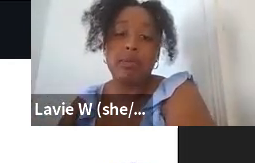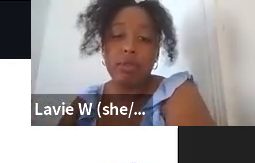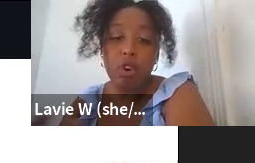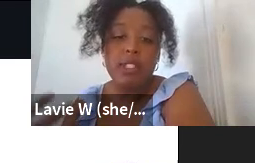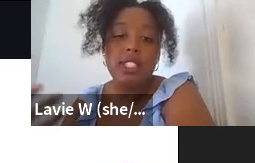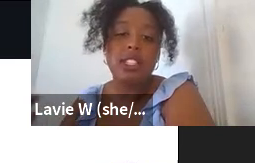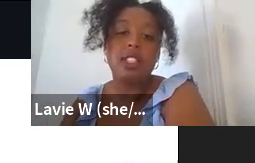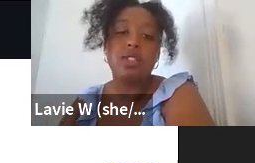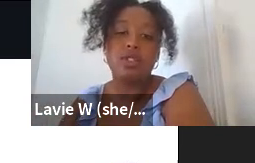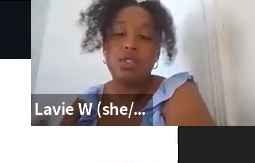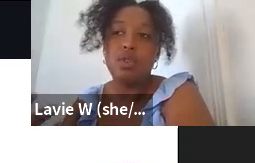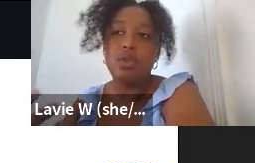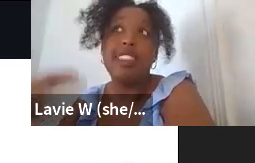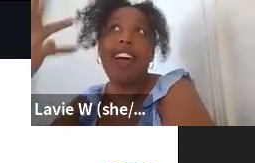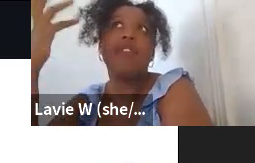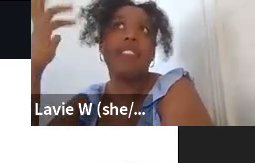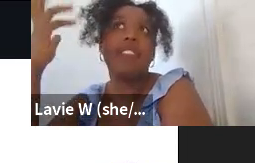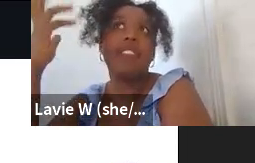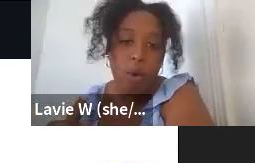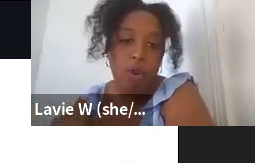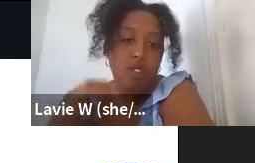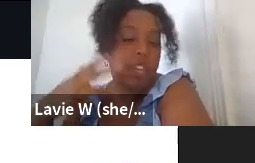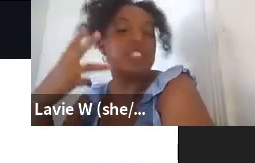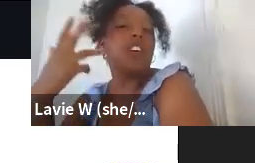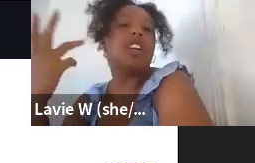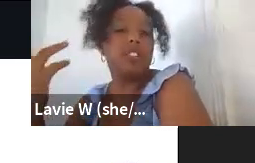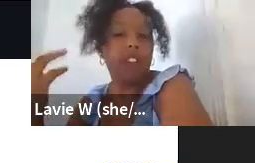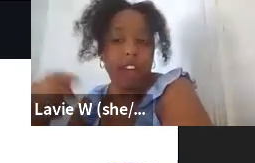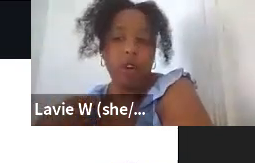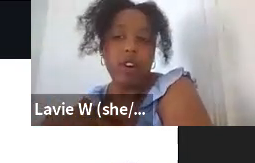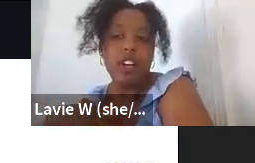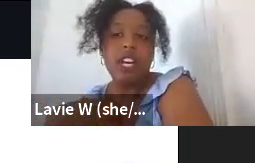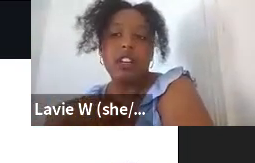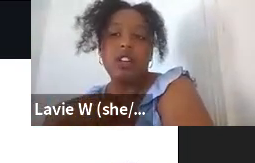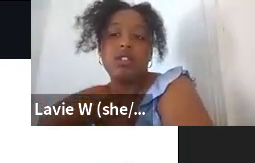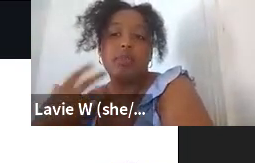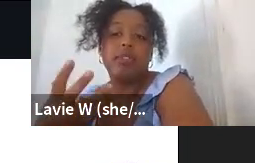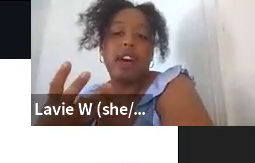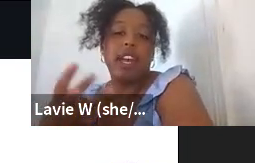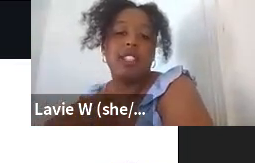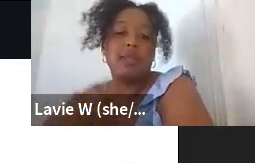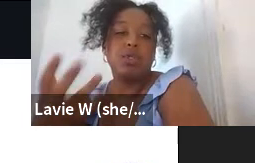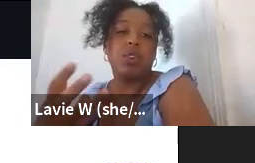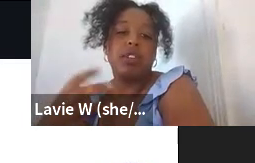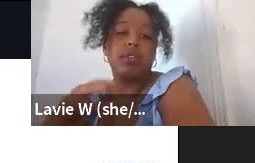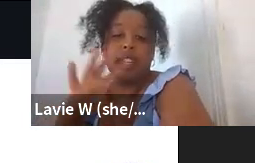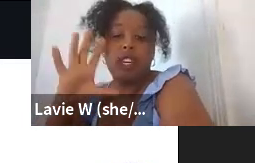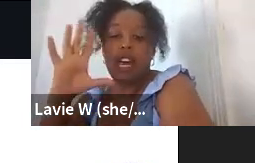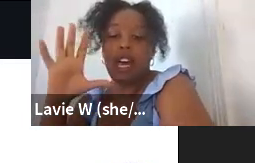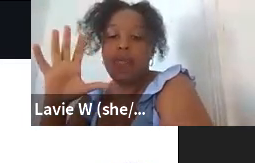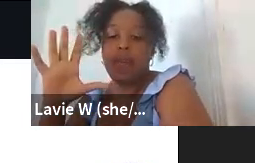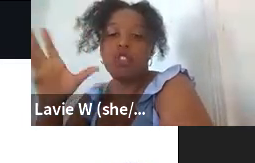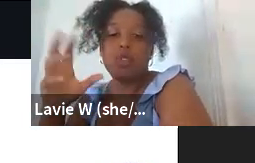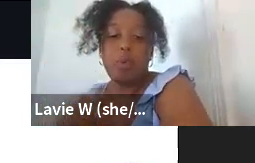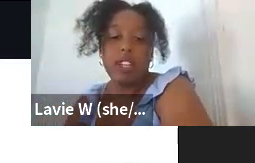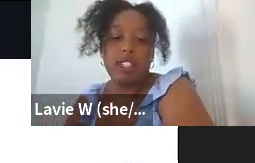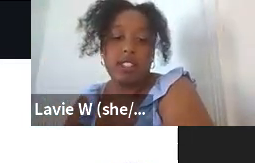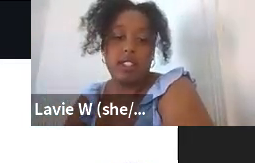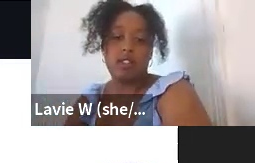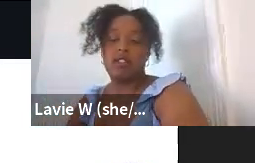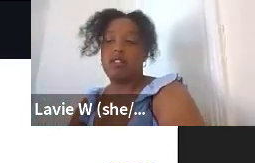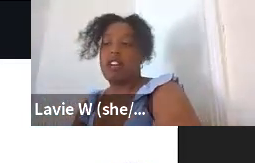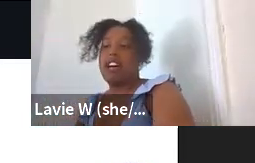and performances to liven up or to exotify or, you know, to provide some sort of entry